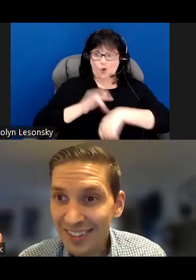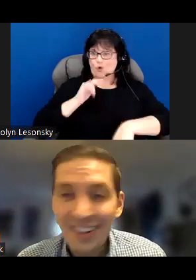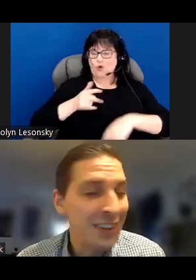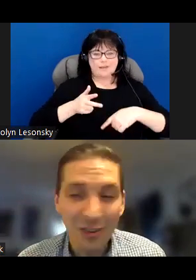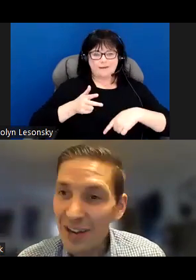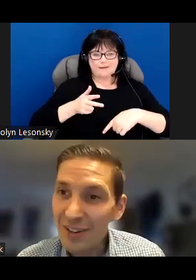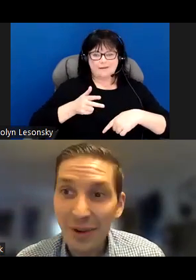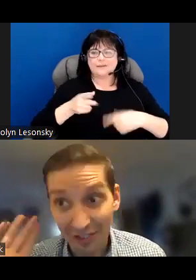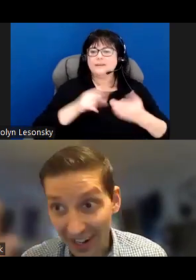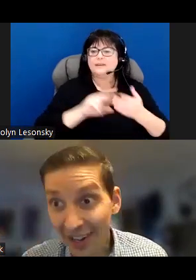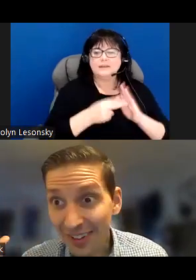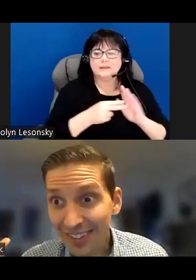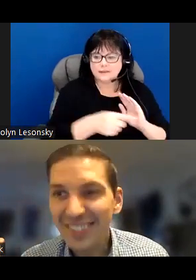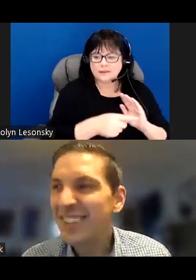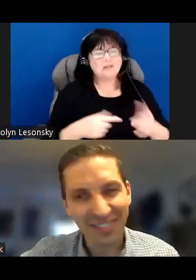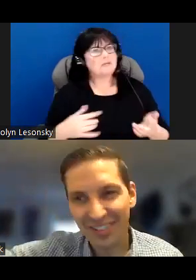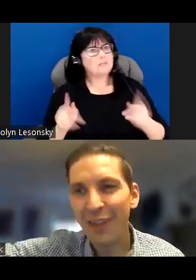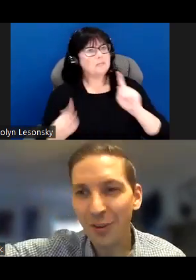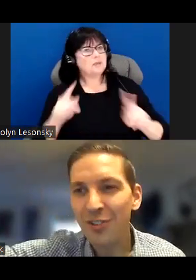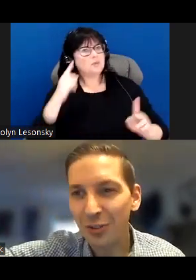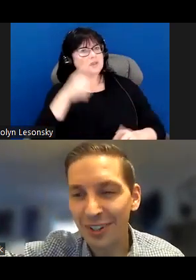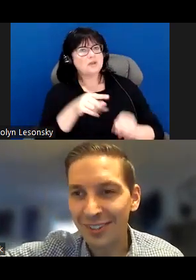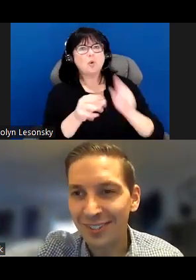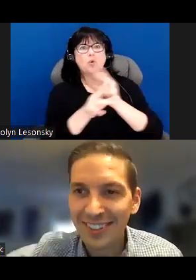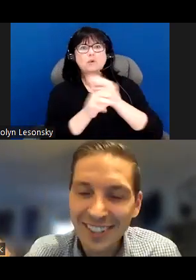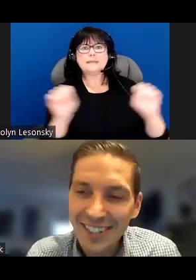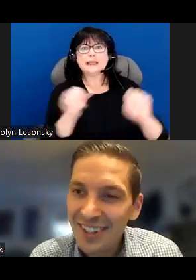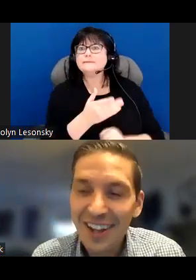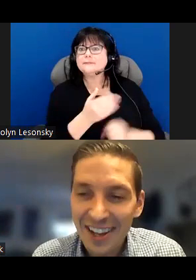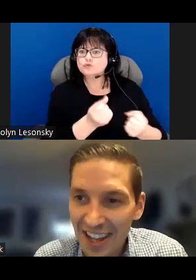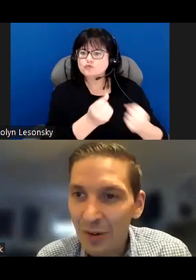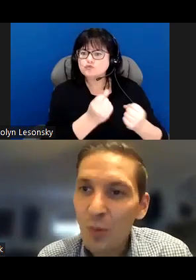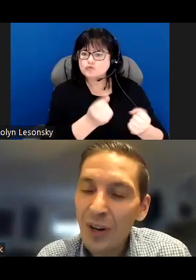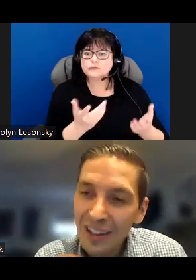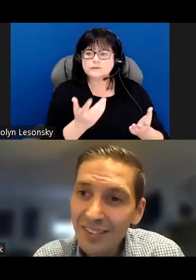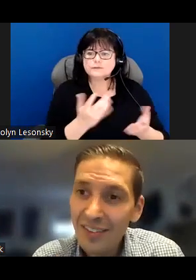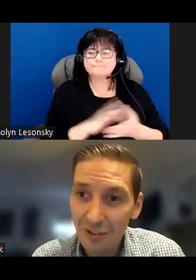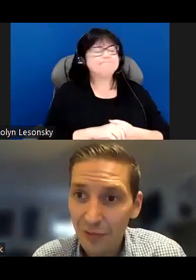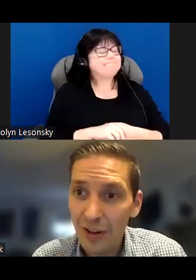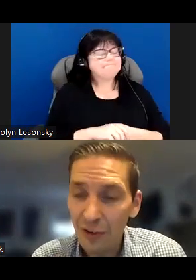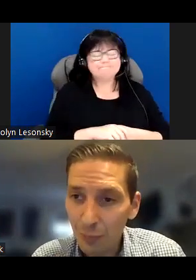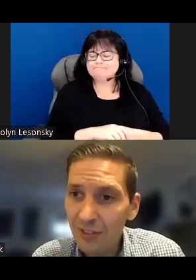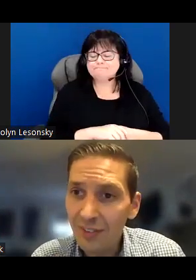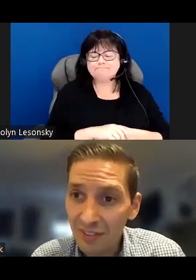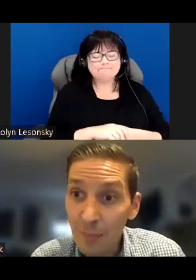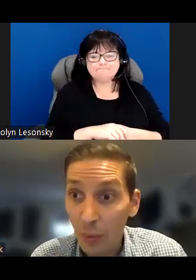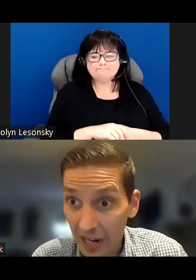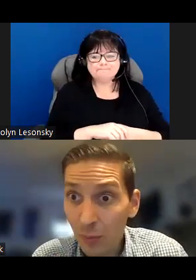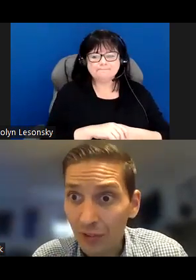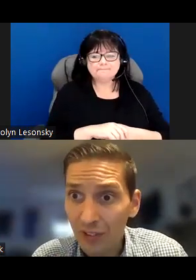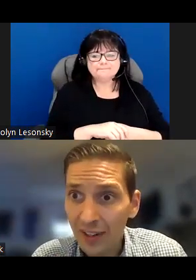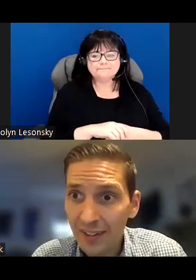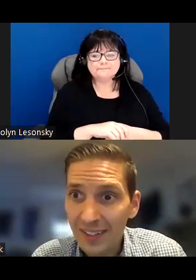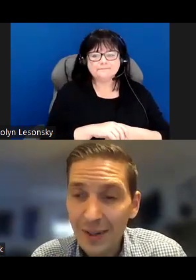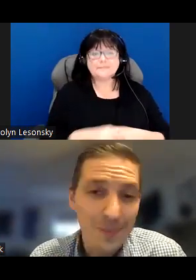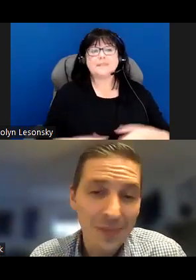ability. They're driving much safer to do so. Again, what isn't sort of explicitly said, but what I